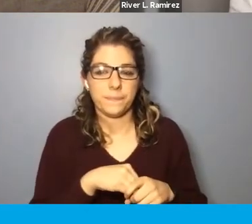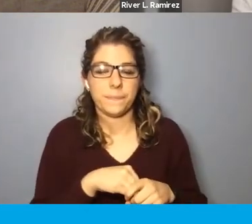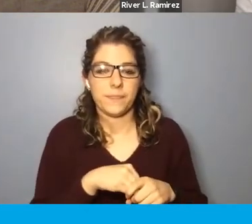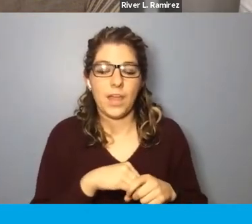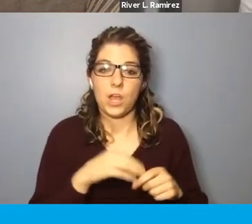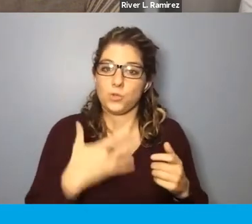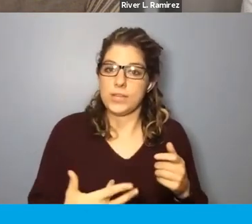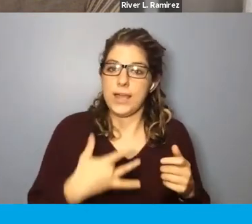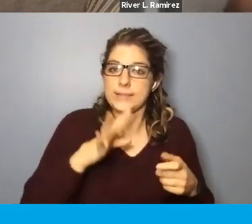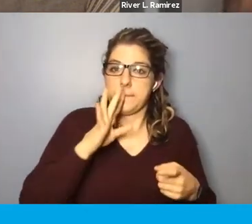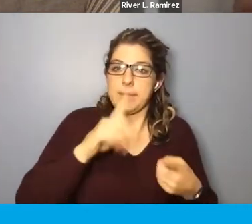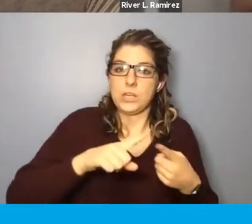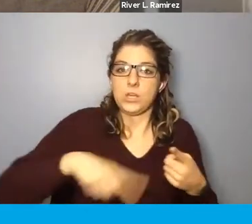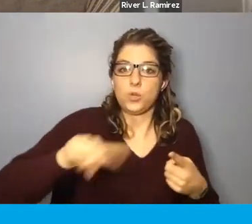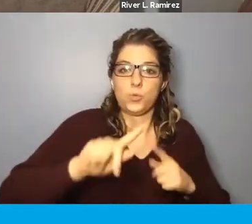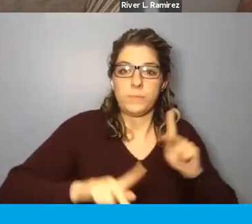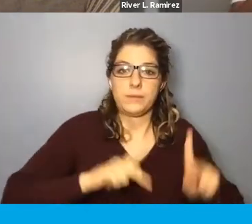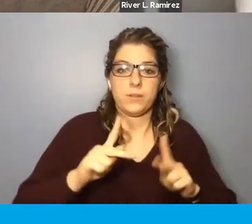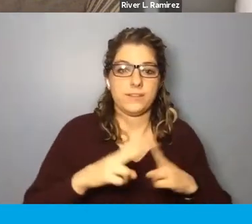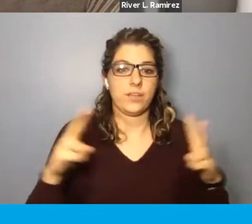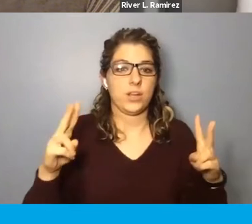to people and it's very like,